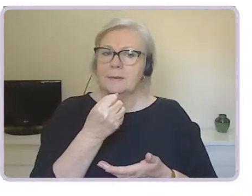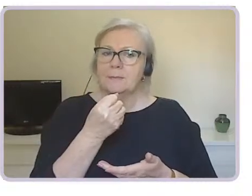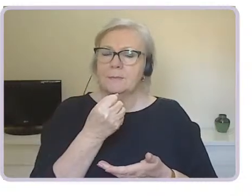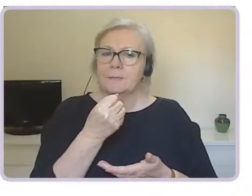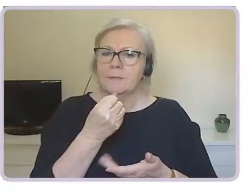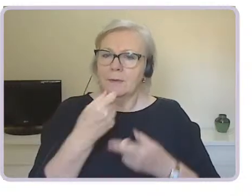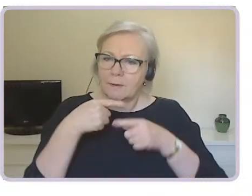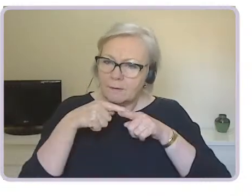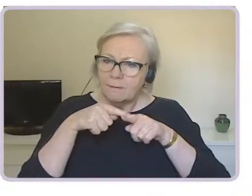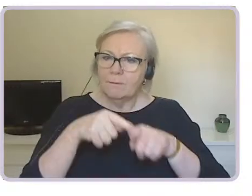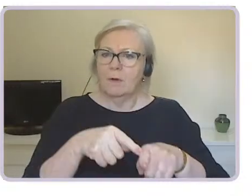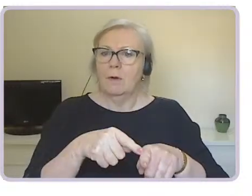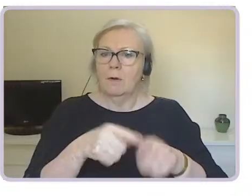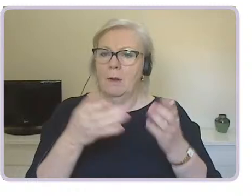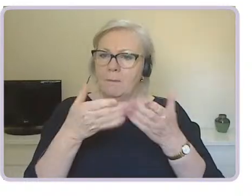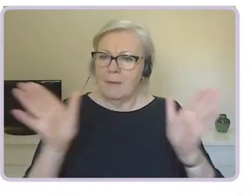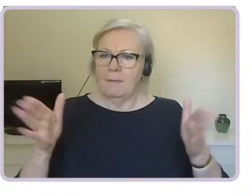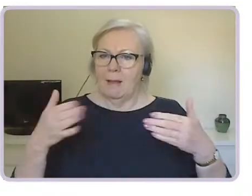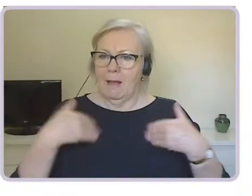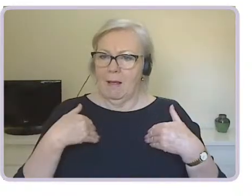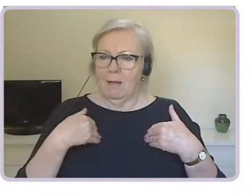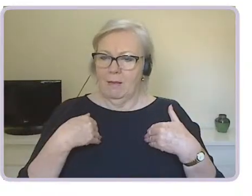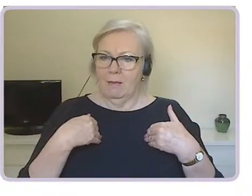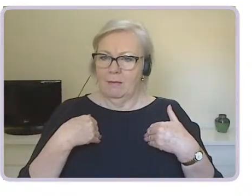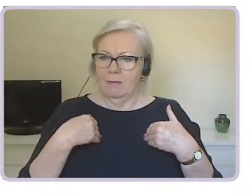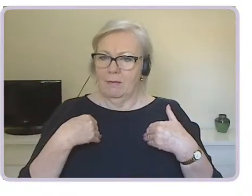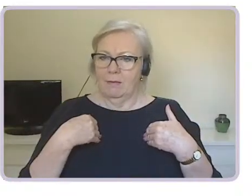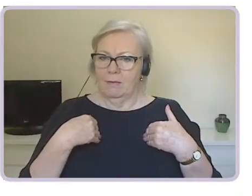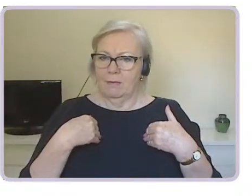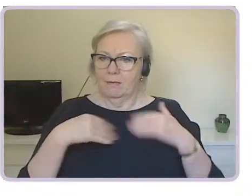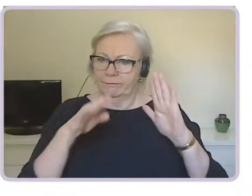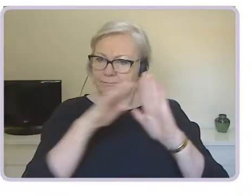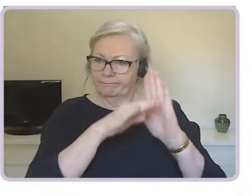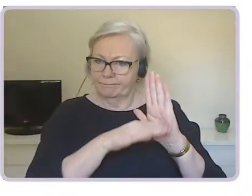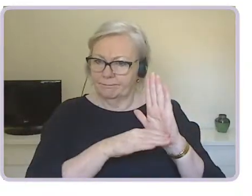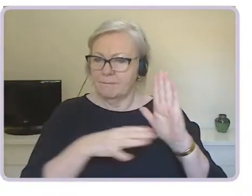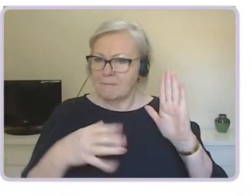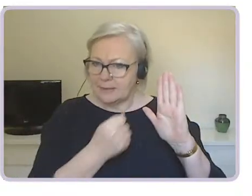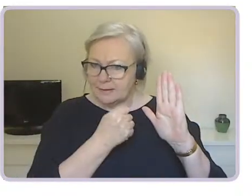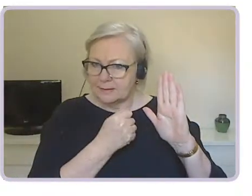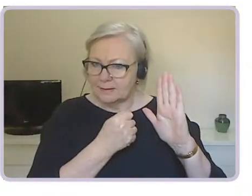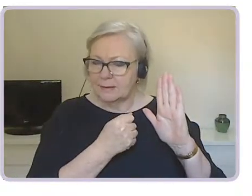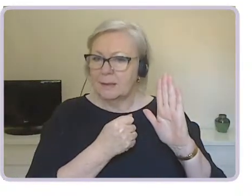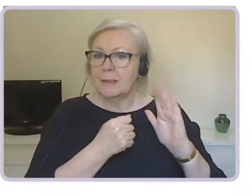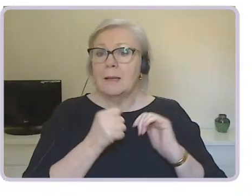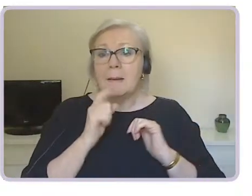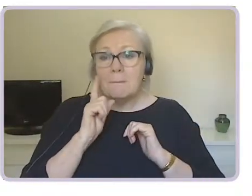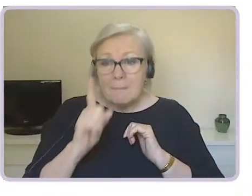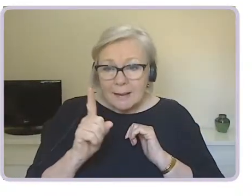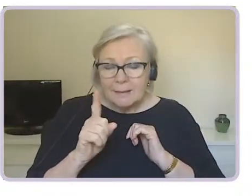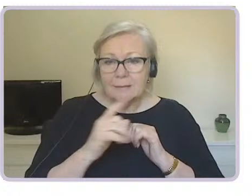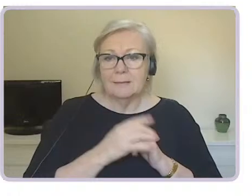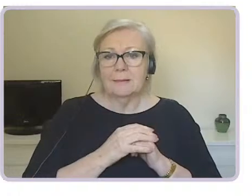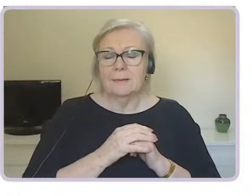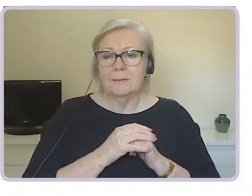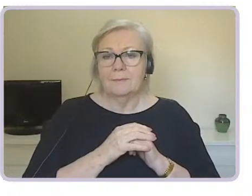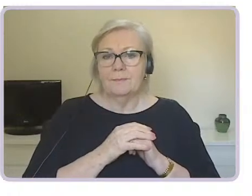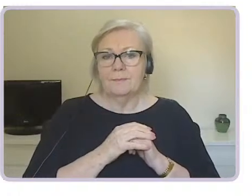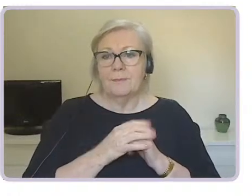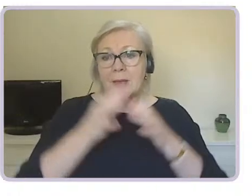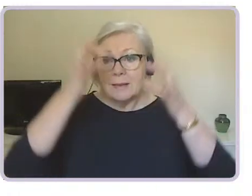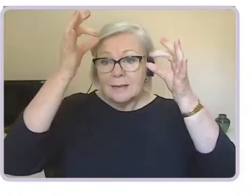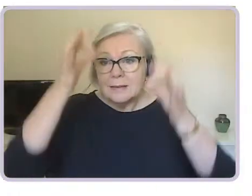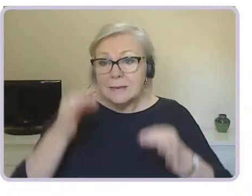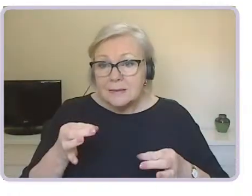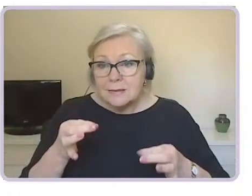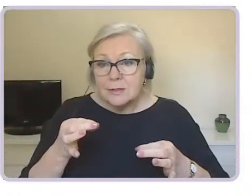comply with the public health directives, yet the decision on whether they could do that was left up to